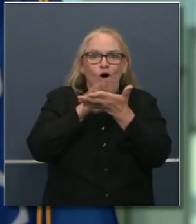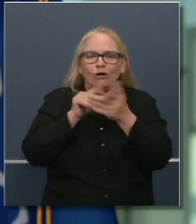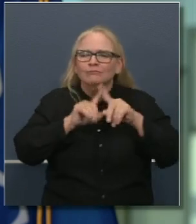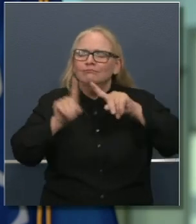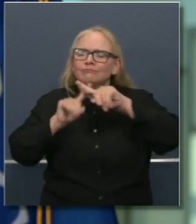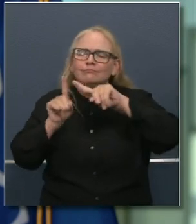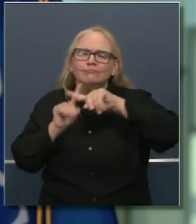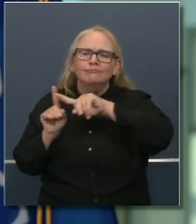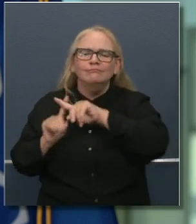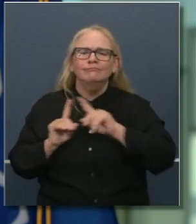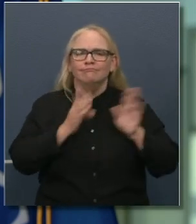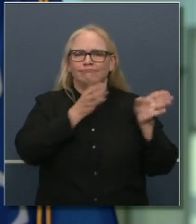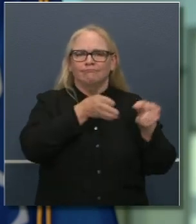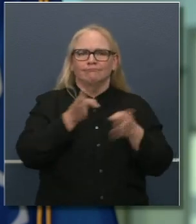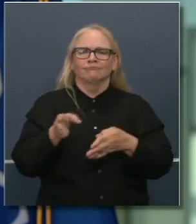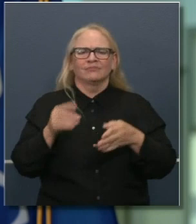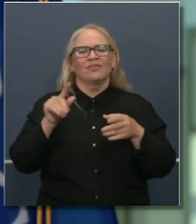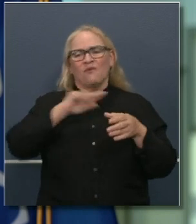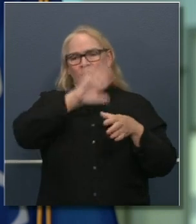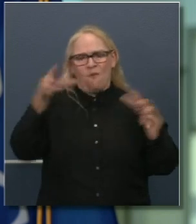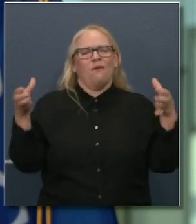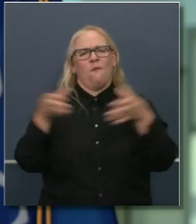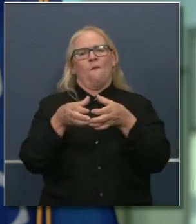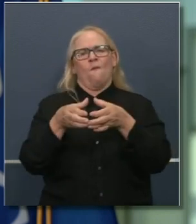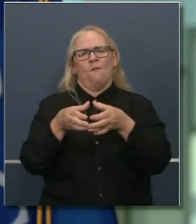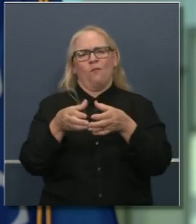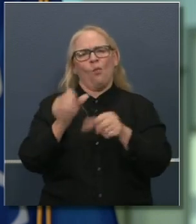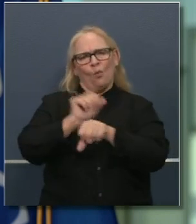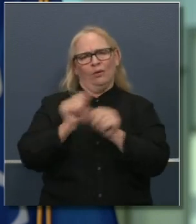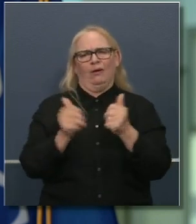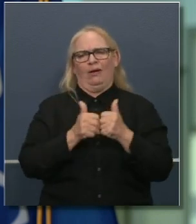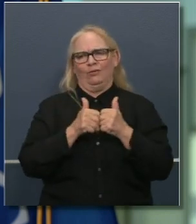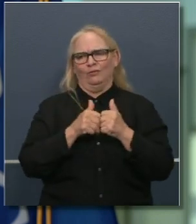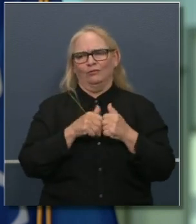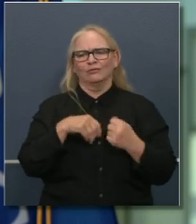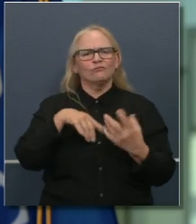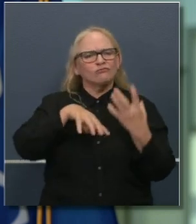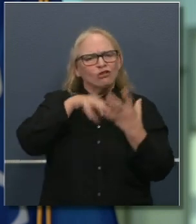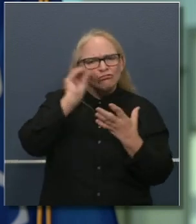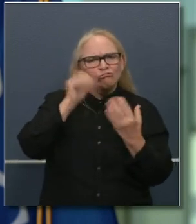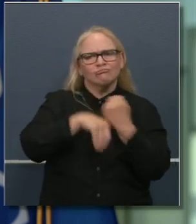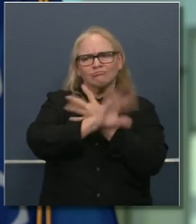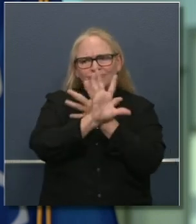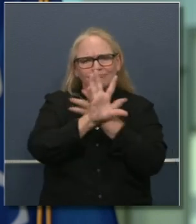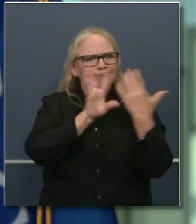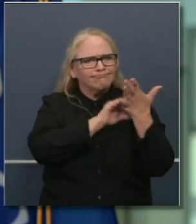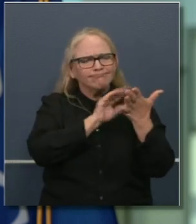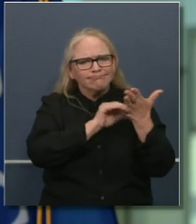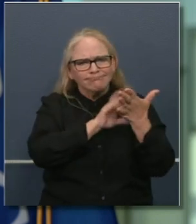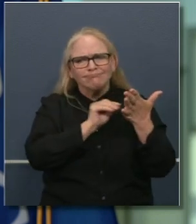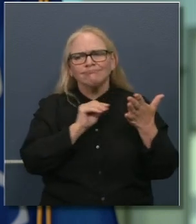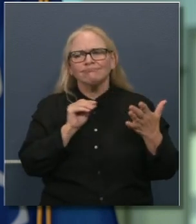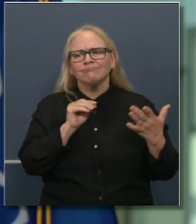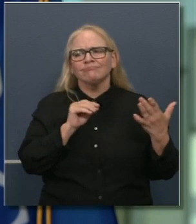connectiveness of being engaged with others and learning to develop yourselves, not just intellectually, but emotionally,